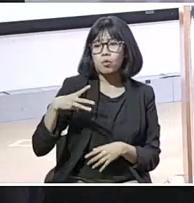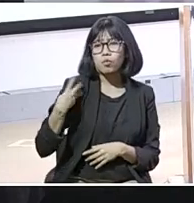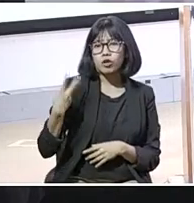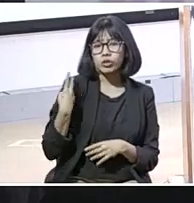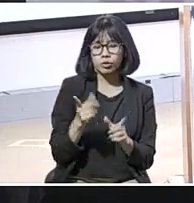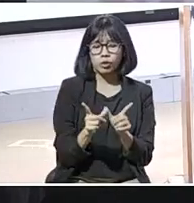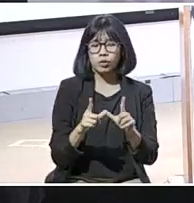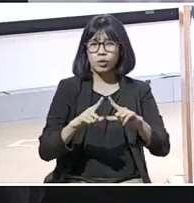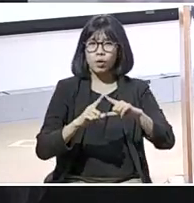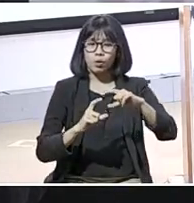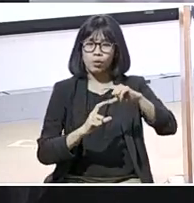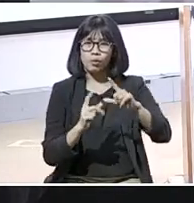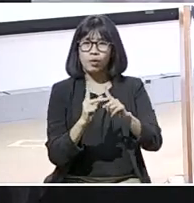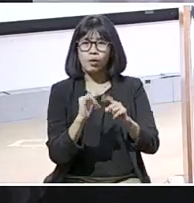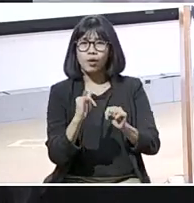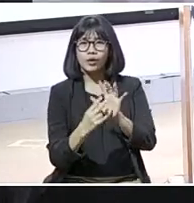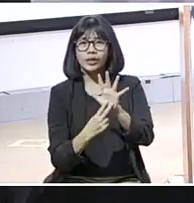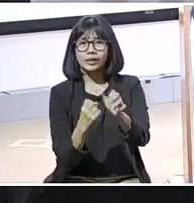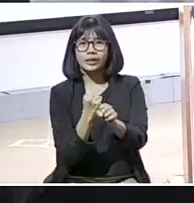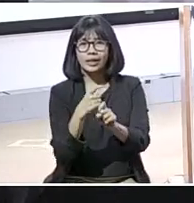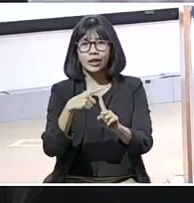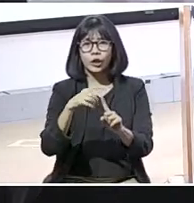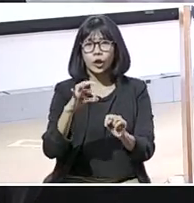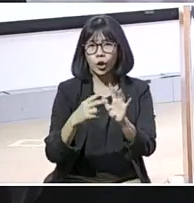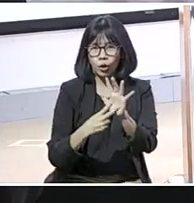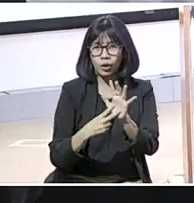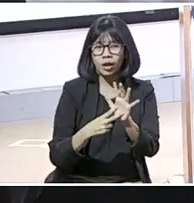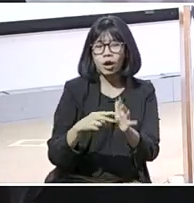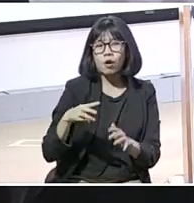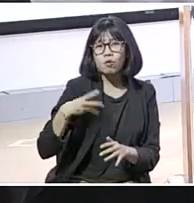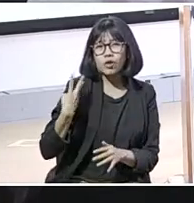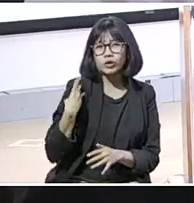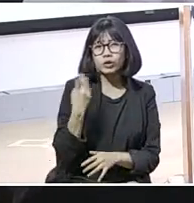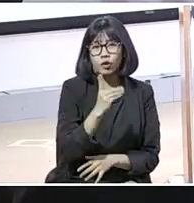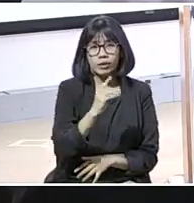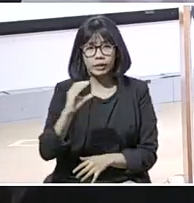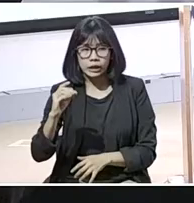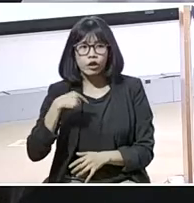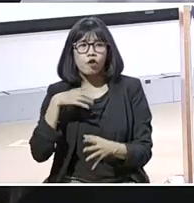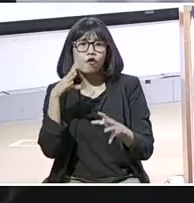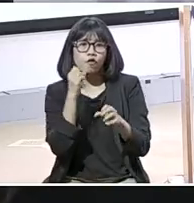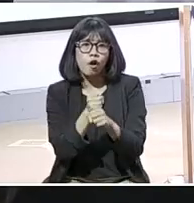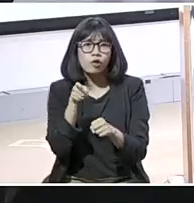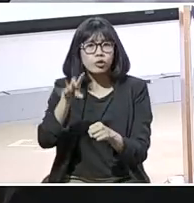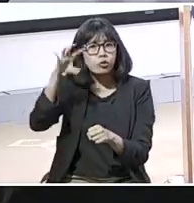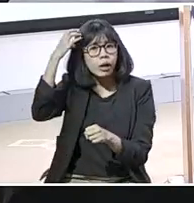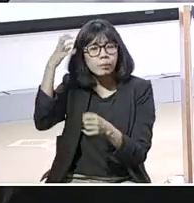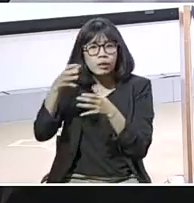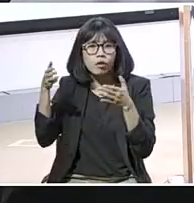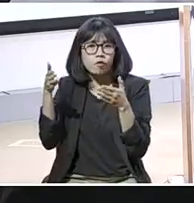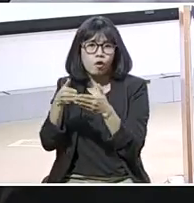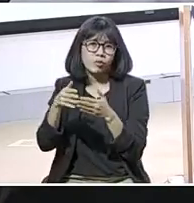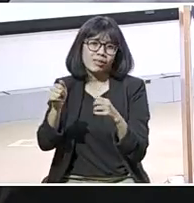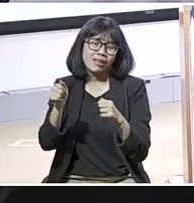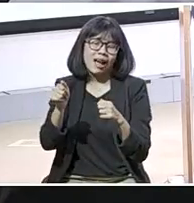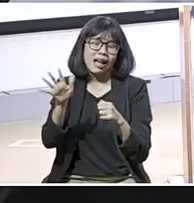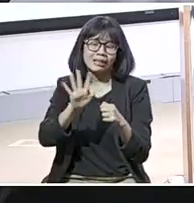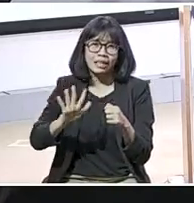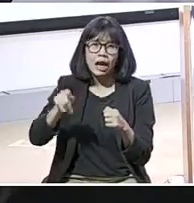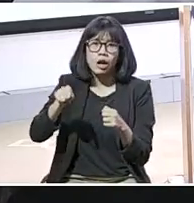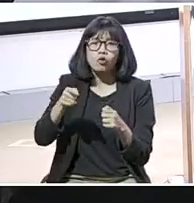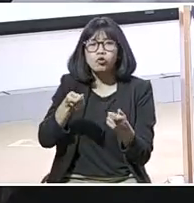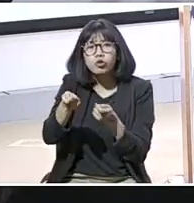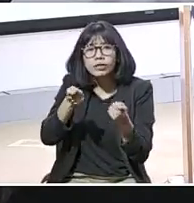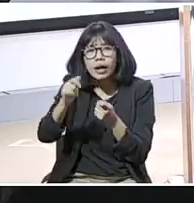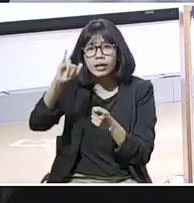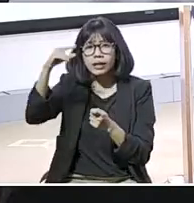State in our Bureau of East Asian and Pacific Affairs. And I am so excited to be here with